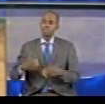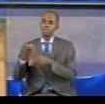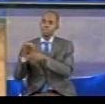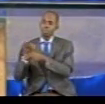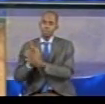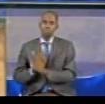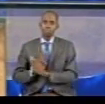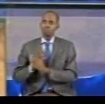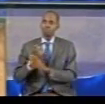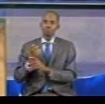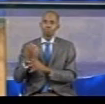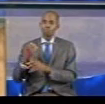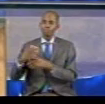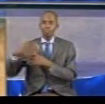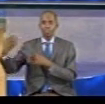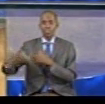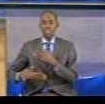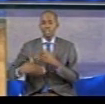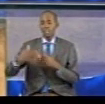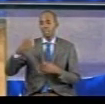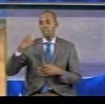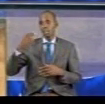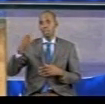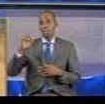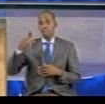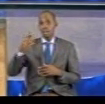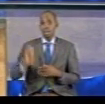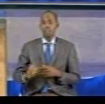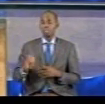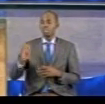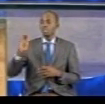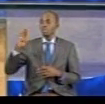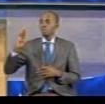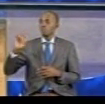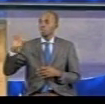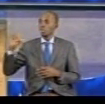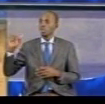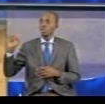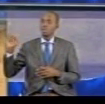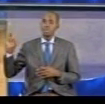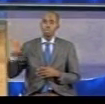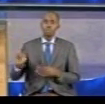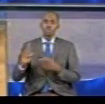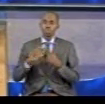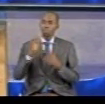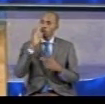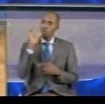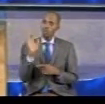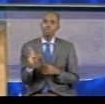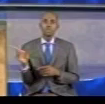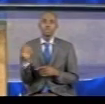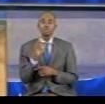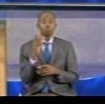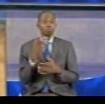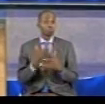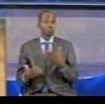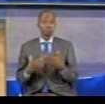Baal, of Pethor, of Mesopotamia, to curse thee.